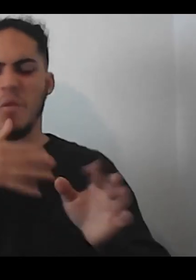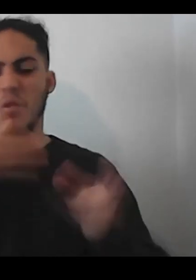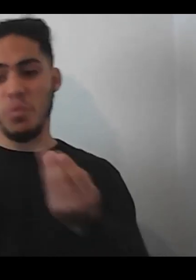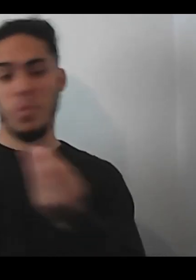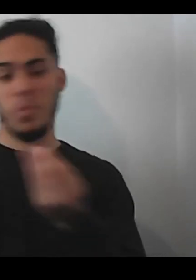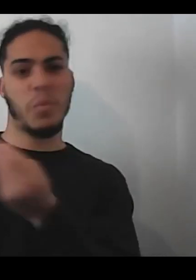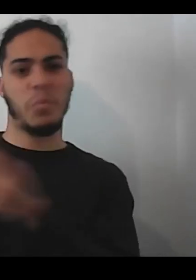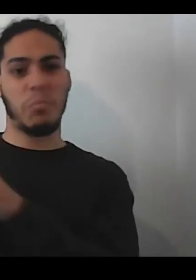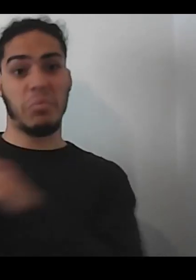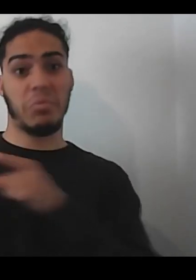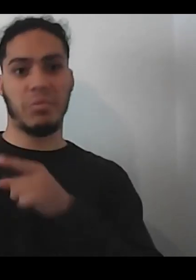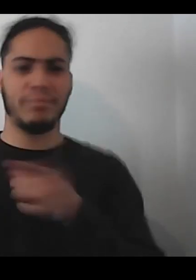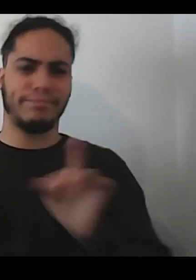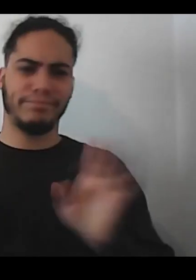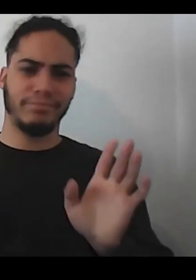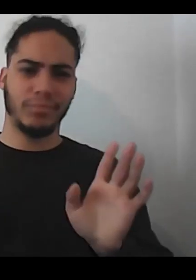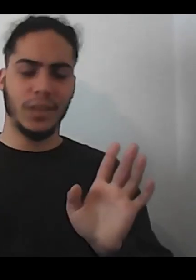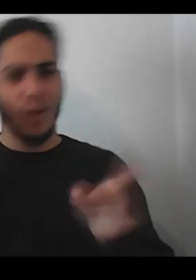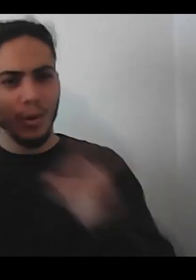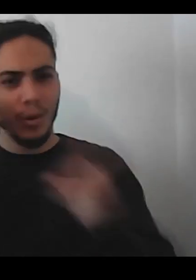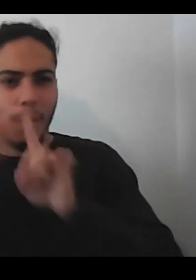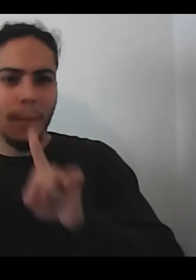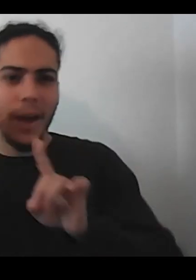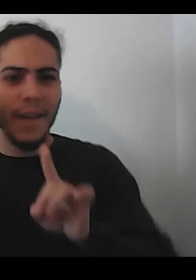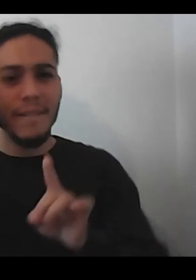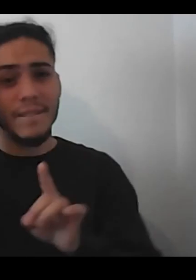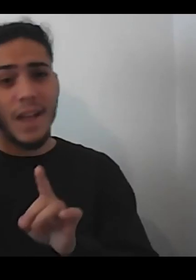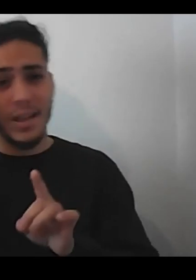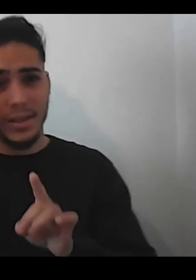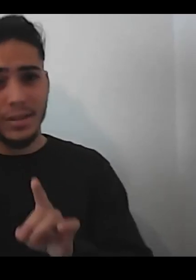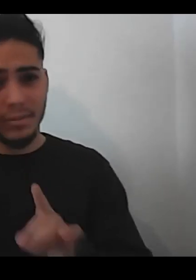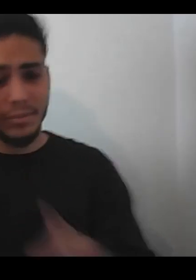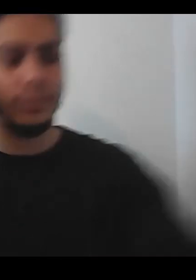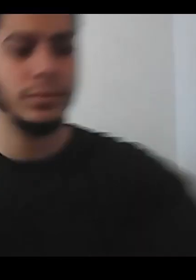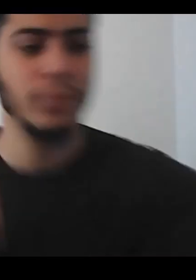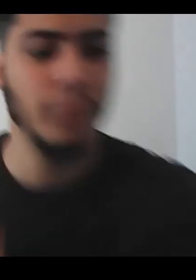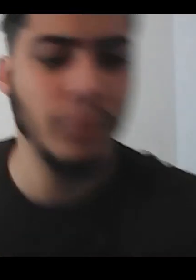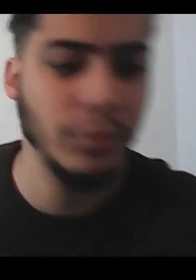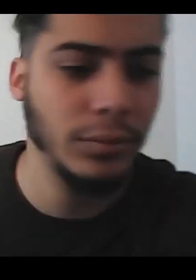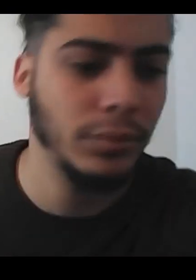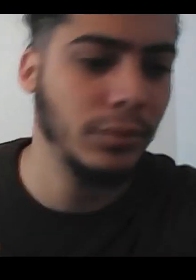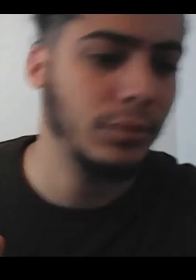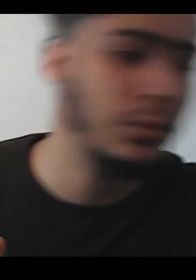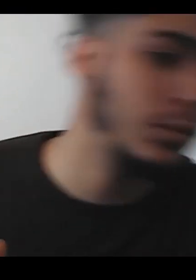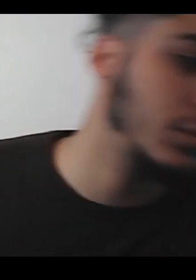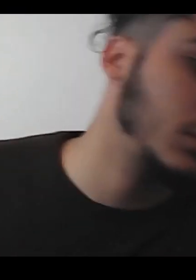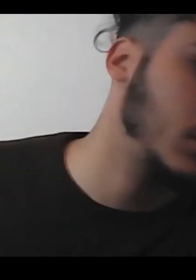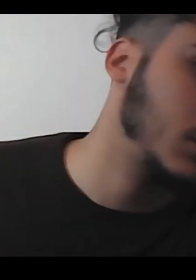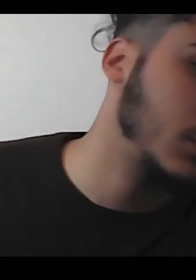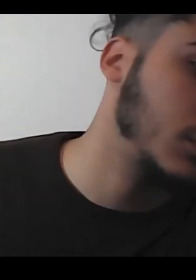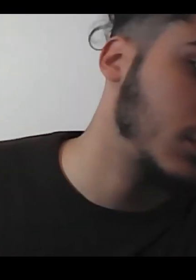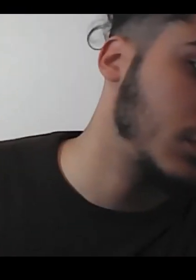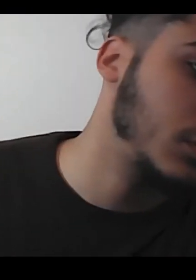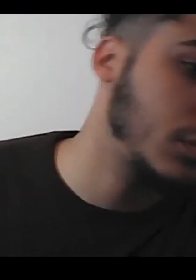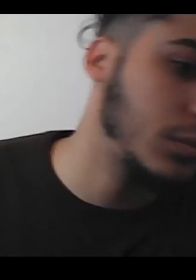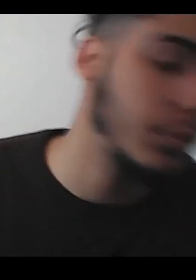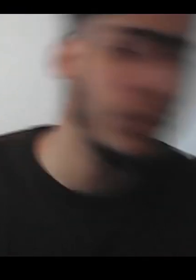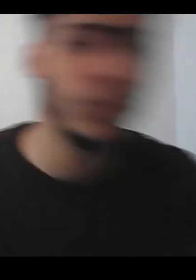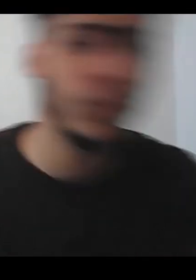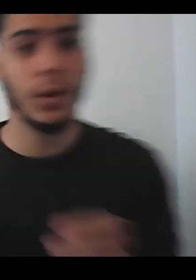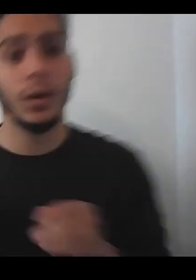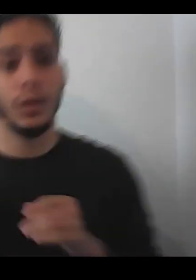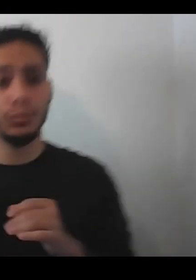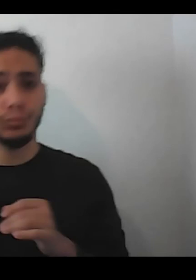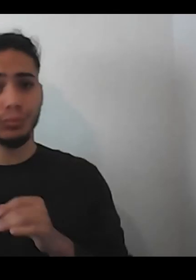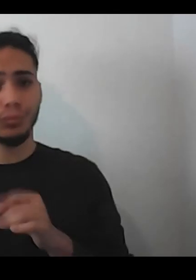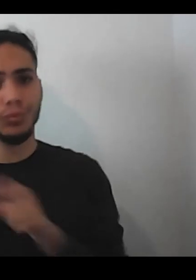order to be more easier to use it from the deaf. And a second observation about the face,